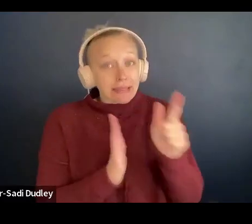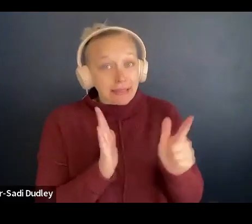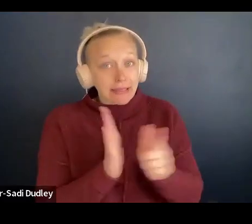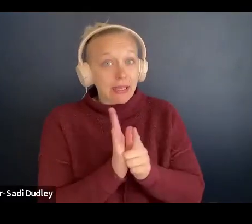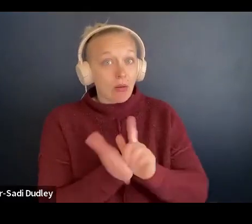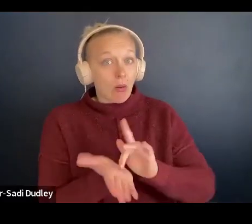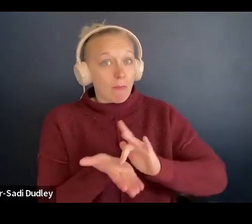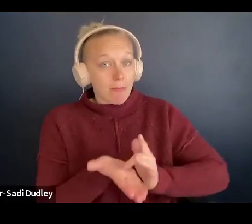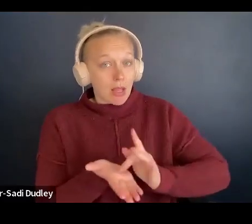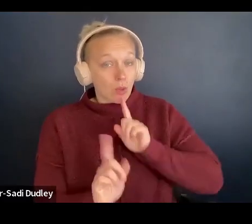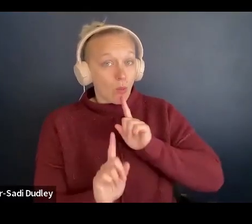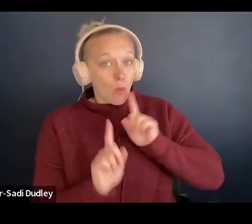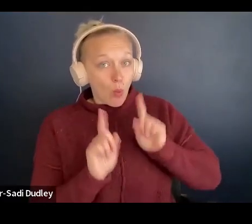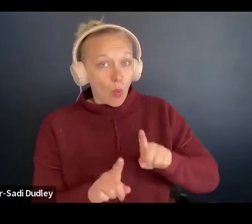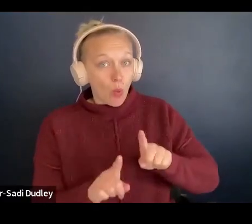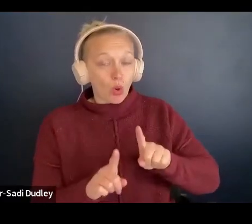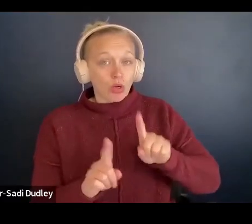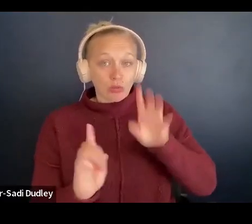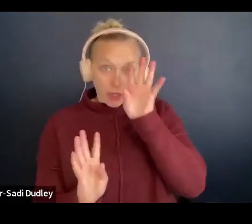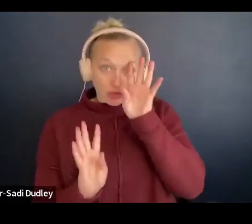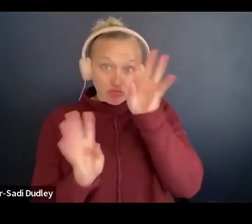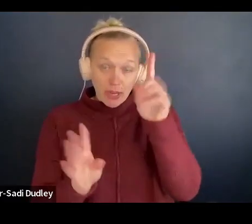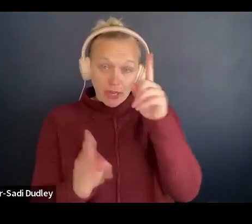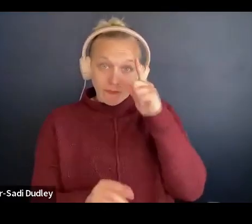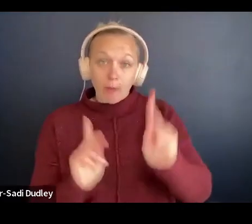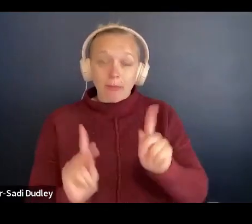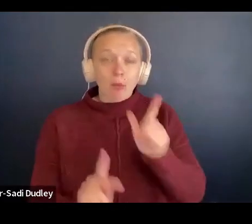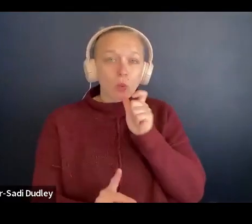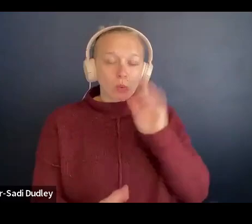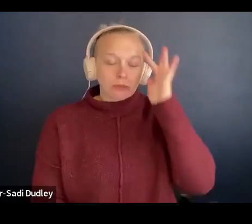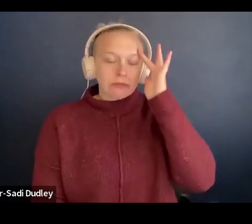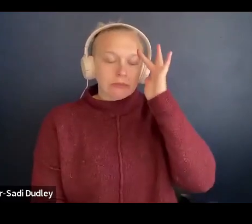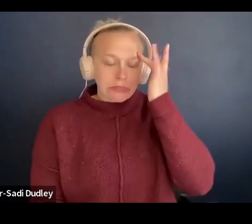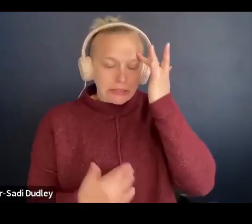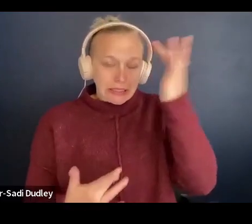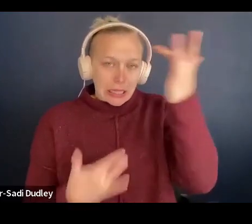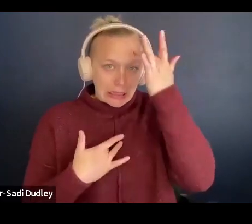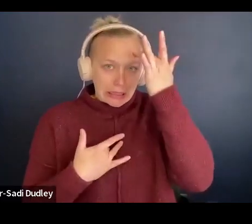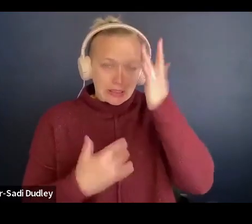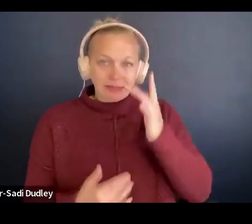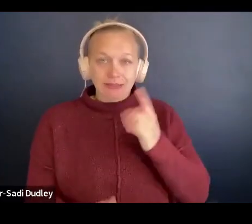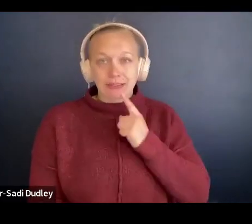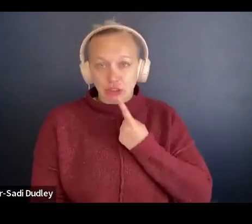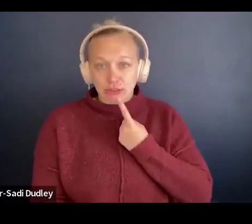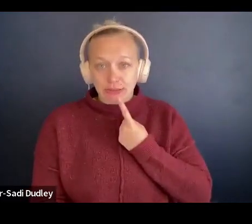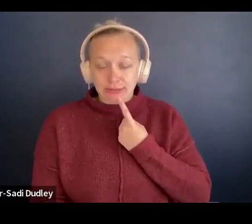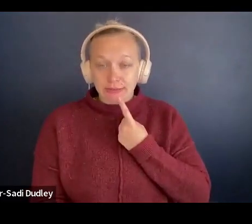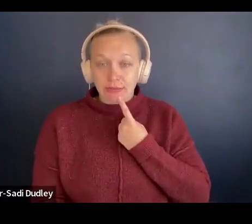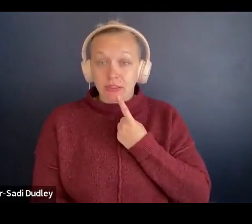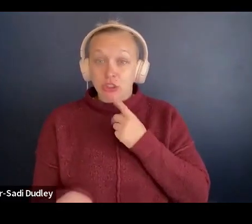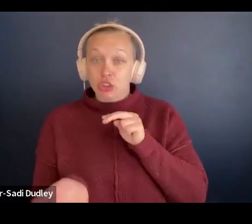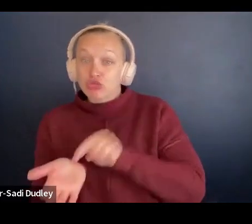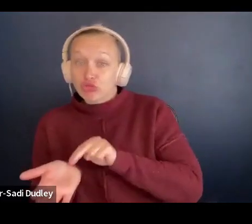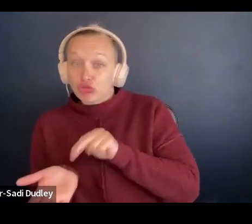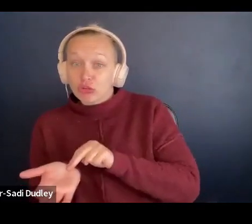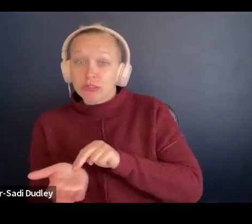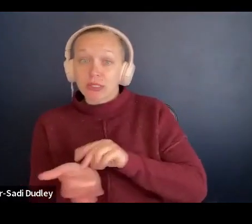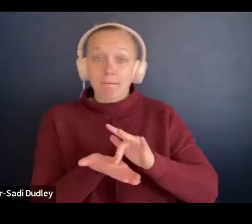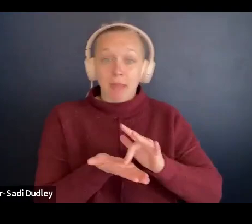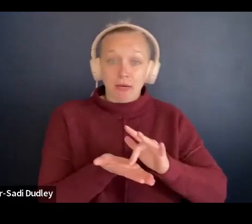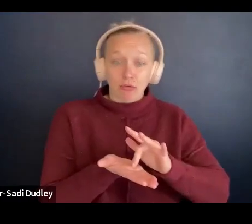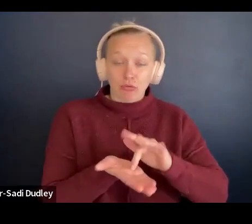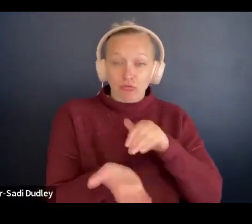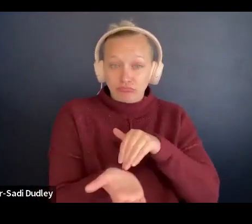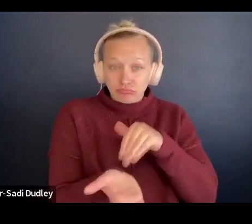medical order created for the seriously ill. A physician or nurse practitioner must sign the